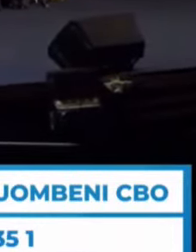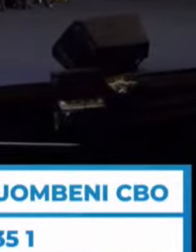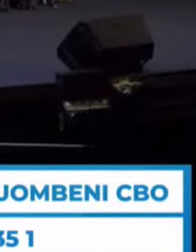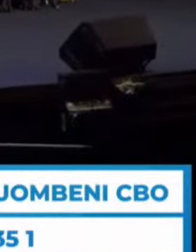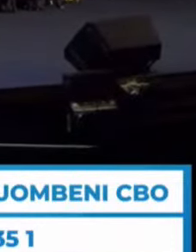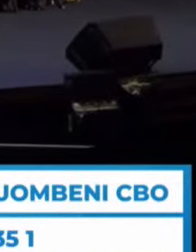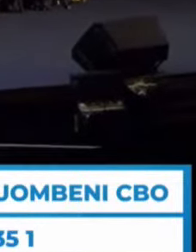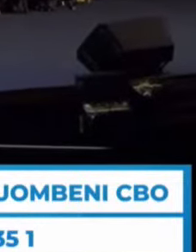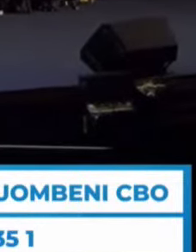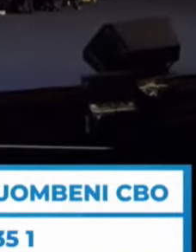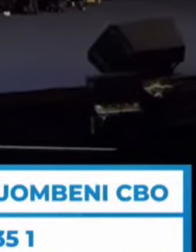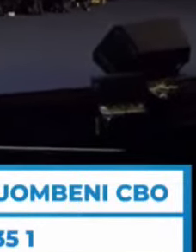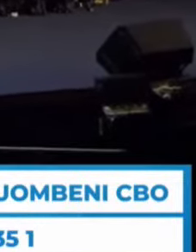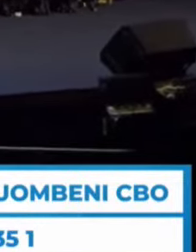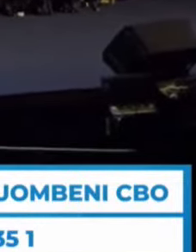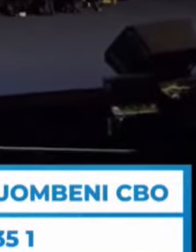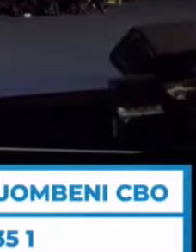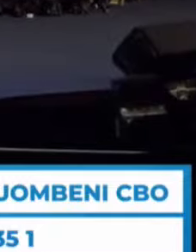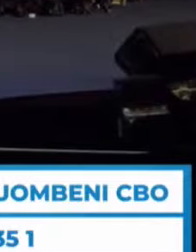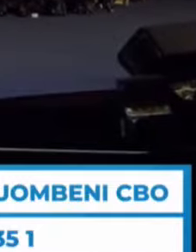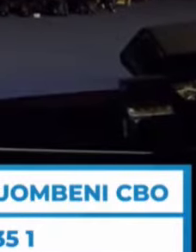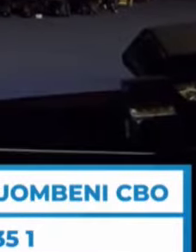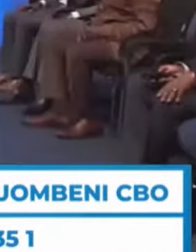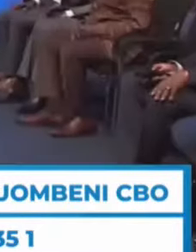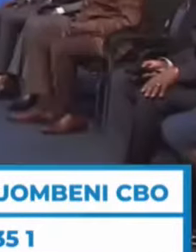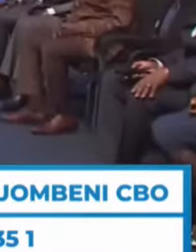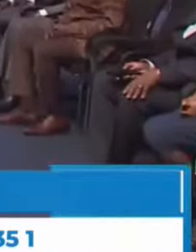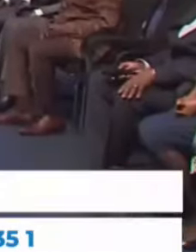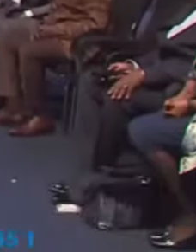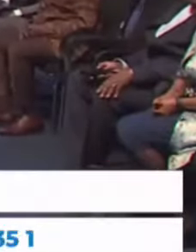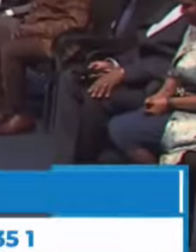God is so mighty in this